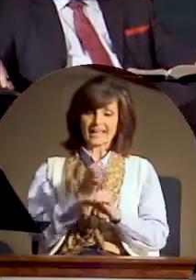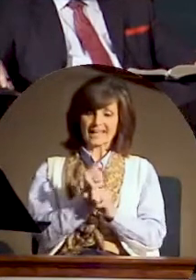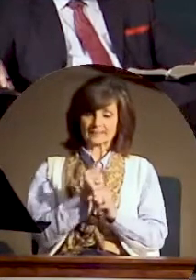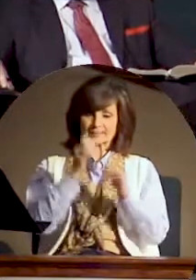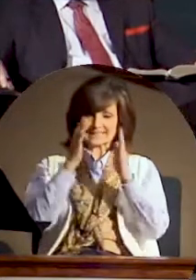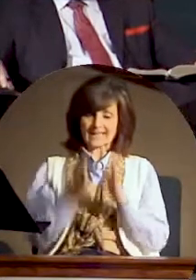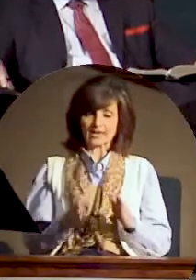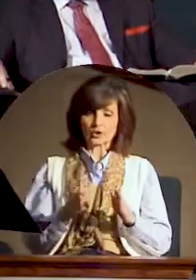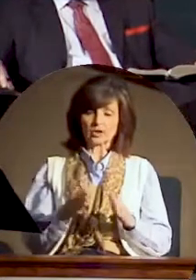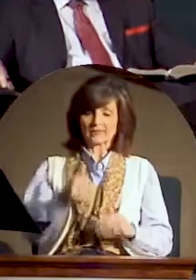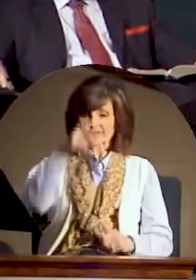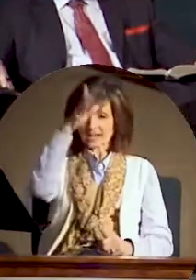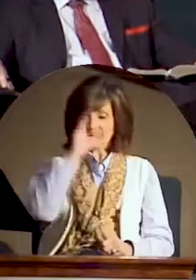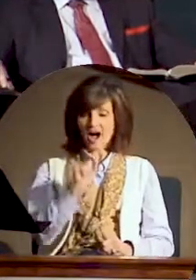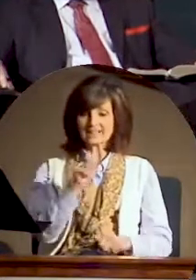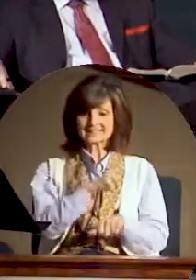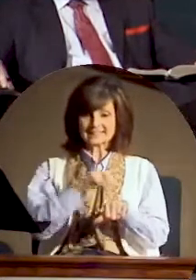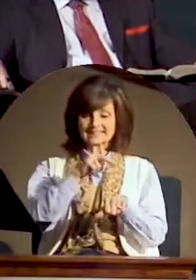don't just move out.